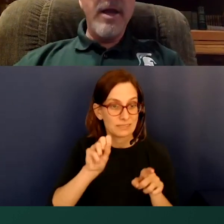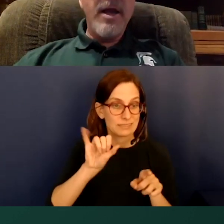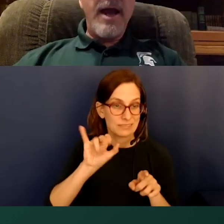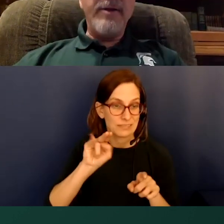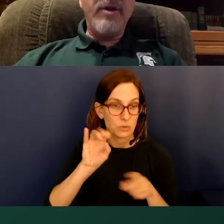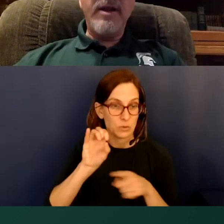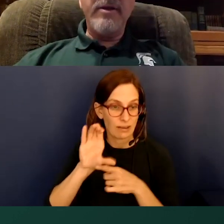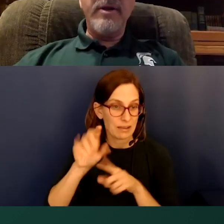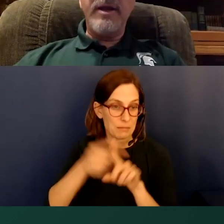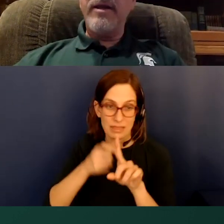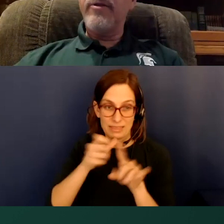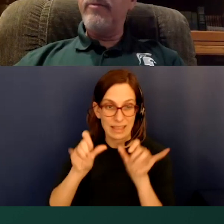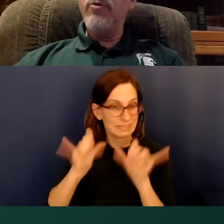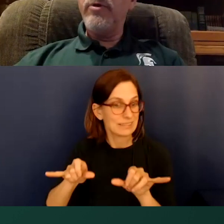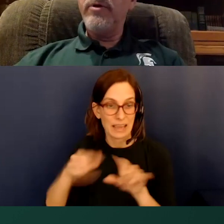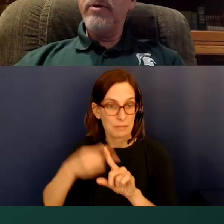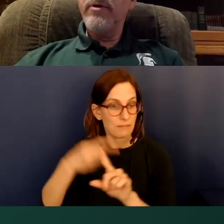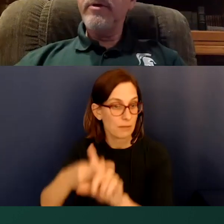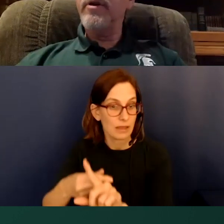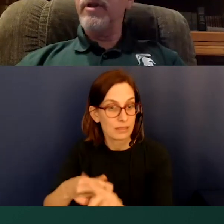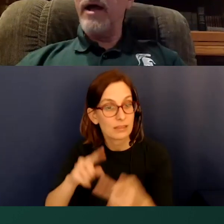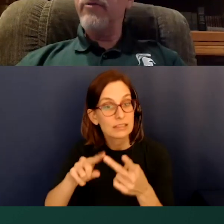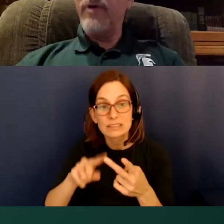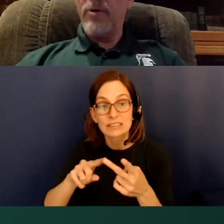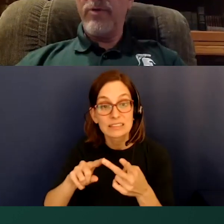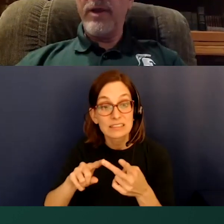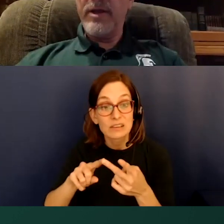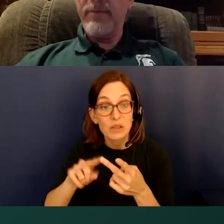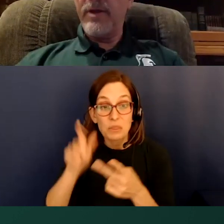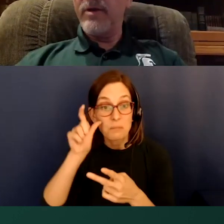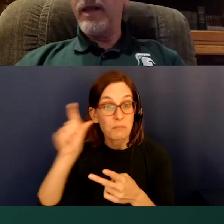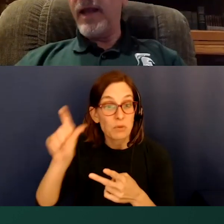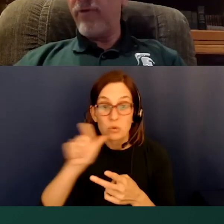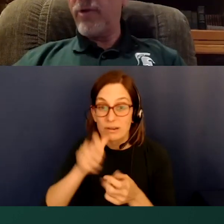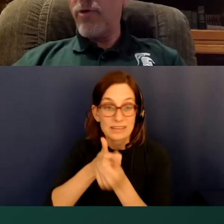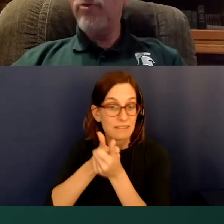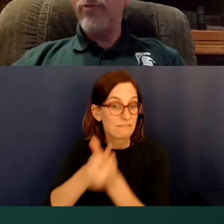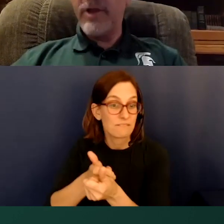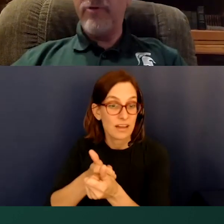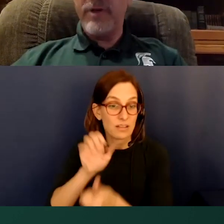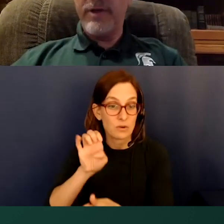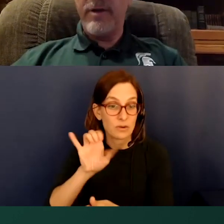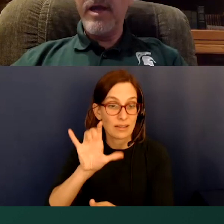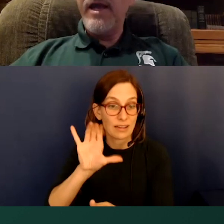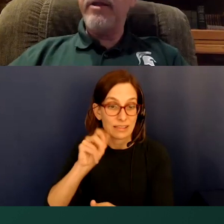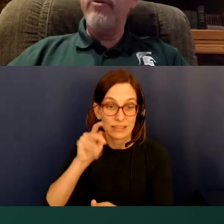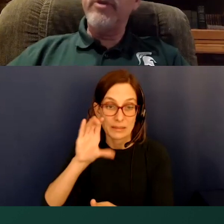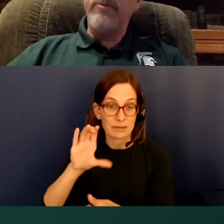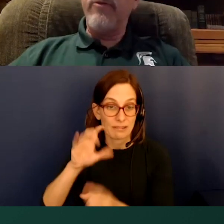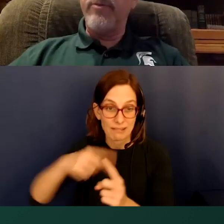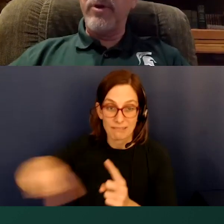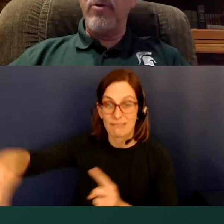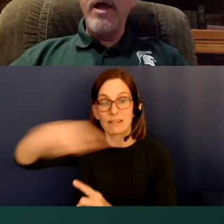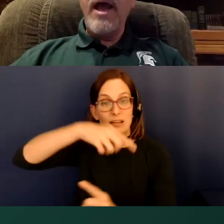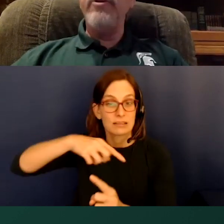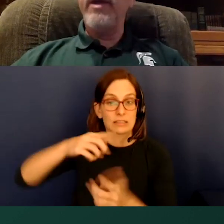constant. And the second is the moon does not follow the ecliptic like I just told you it usually does. It's usually